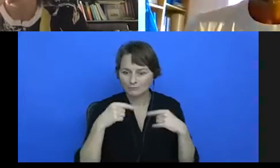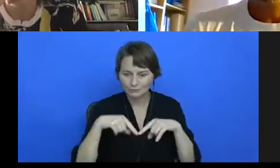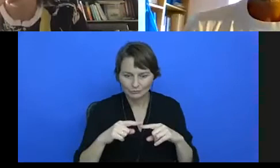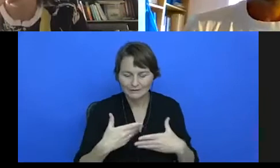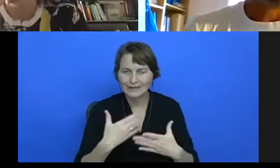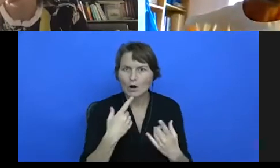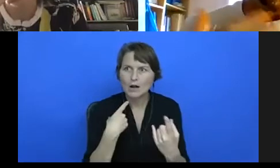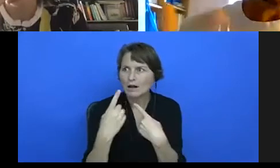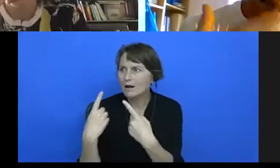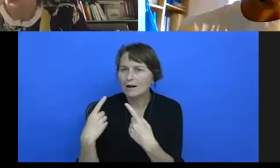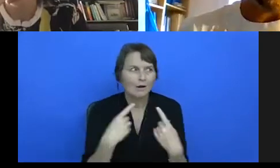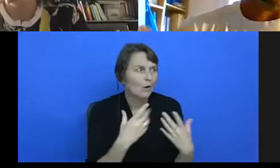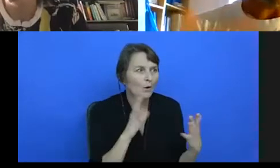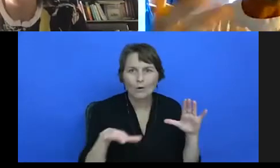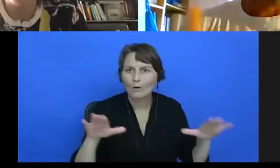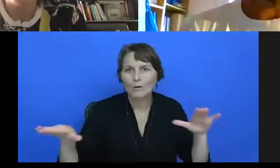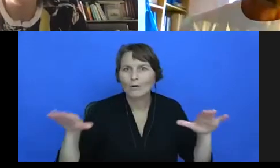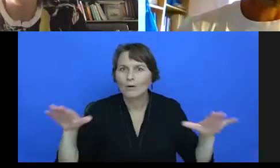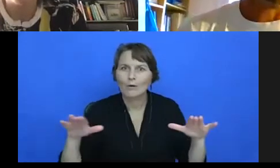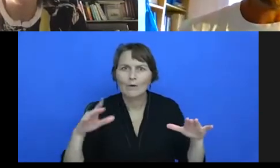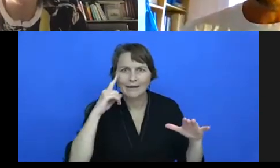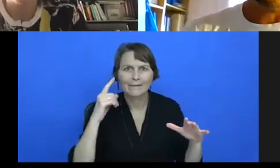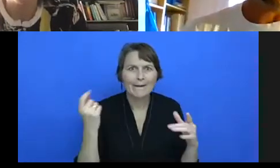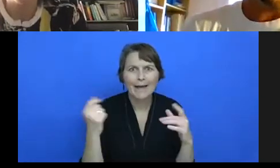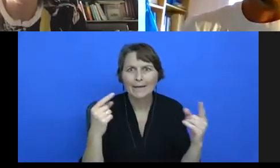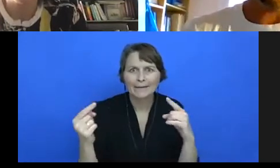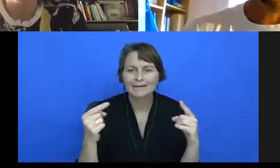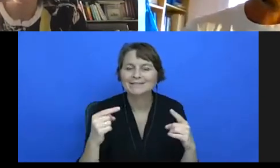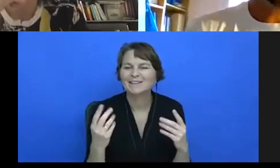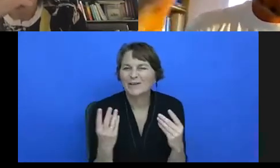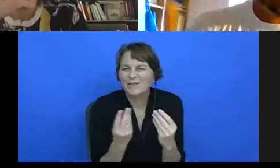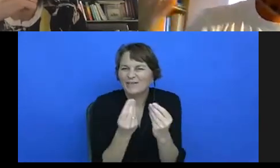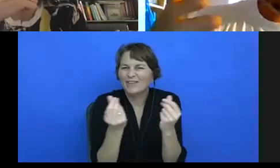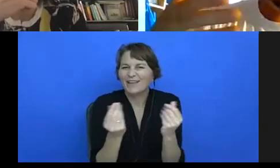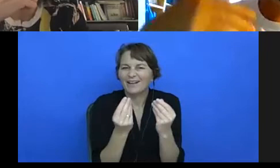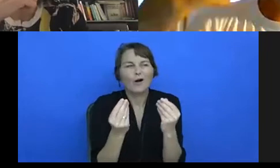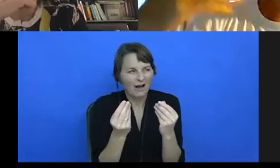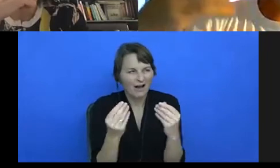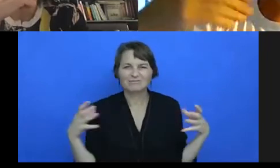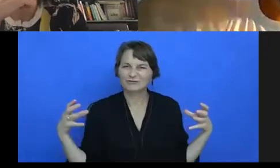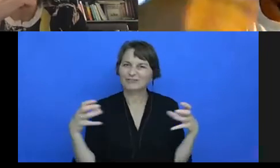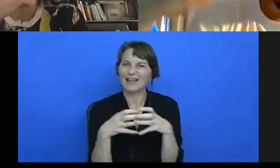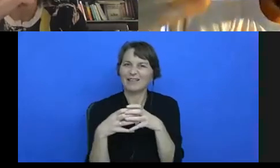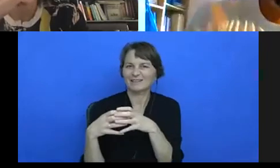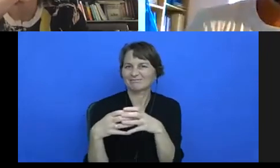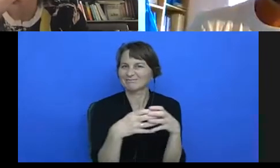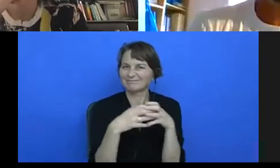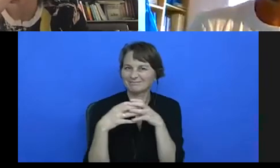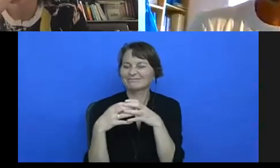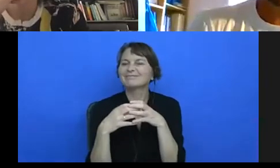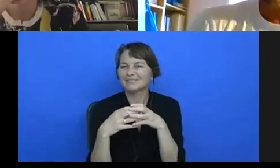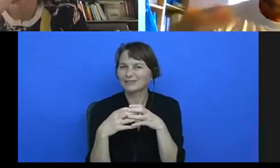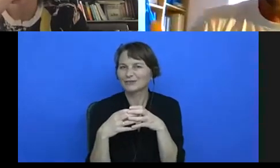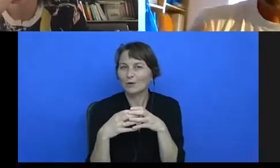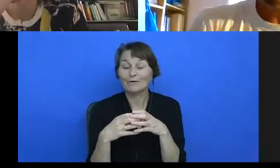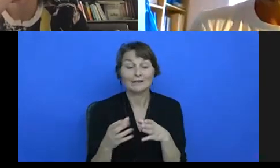of were just sort of expecting it to happen. It sort of created a sort of a sense of togetherness that accompanied the actual, you know, more formal side of the conference,